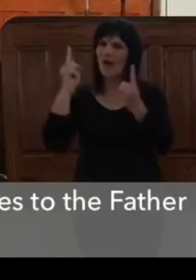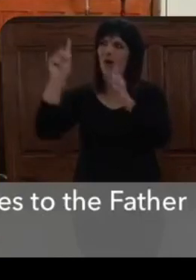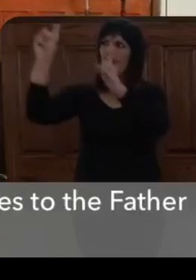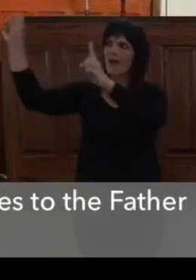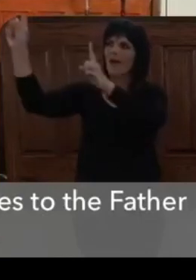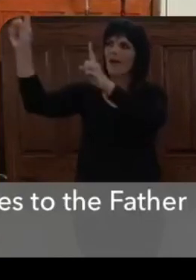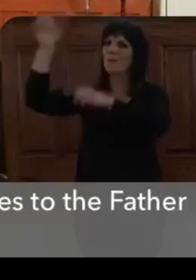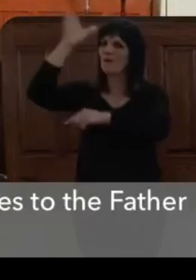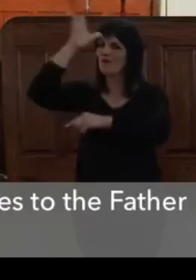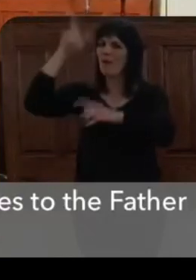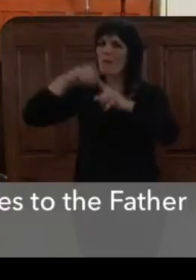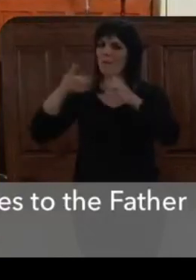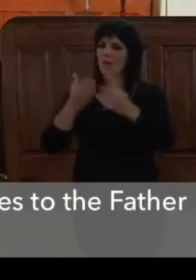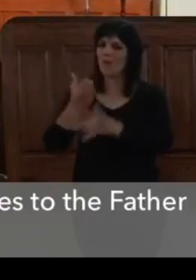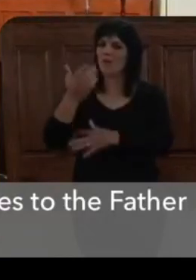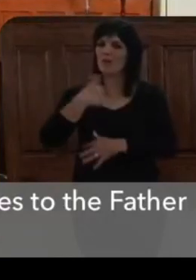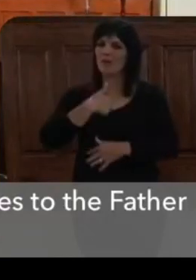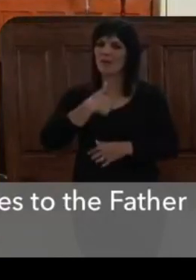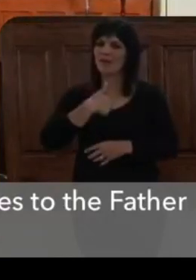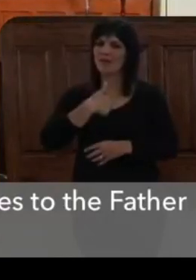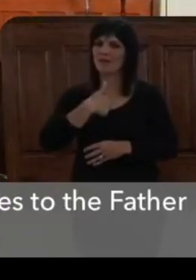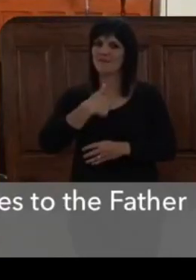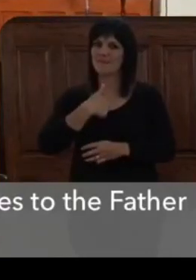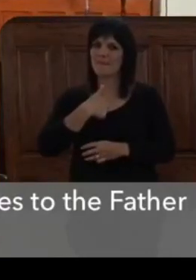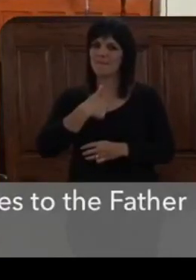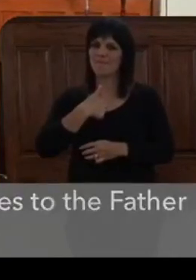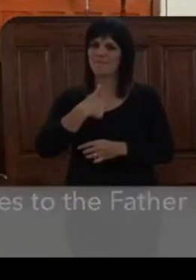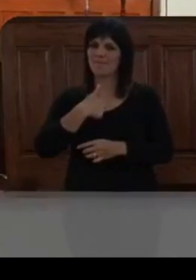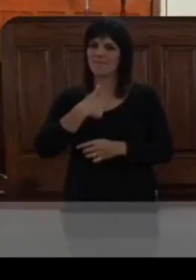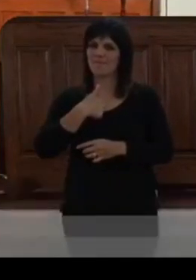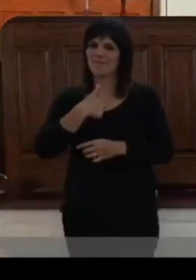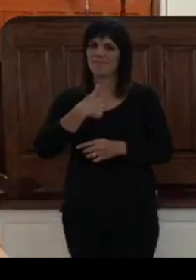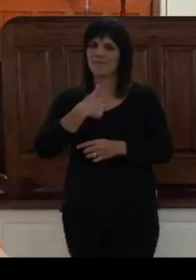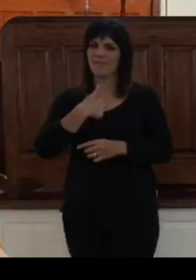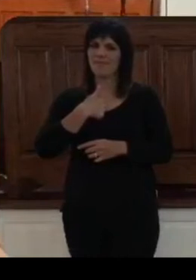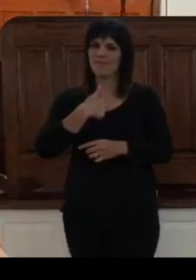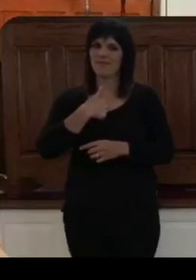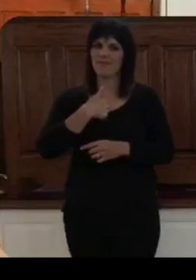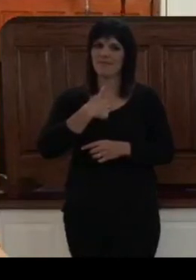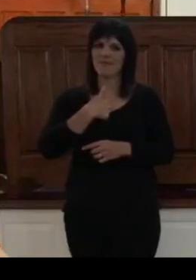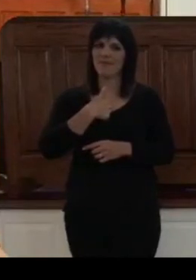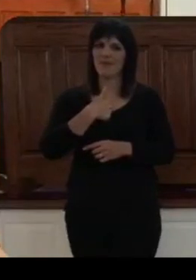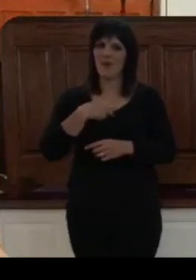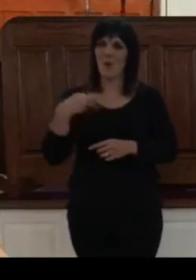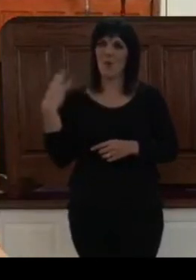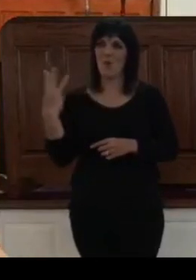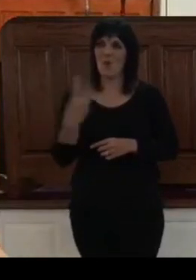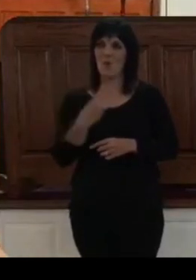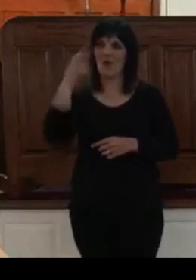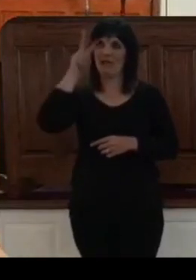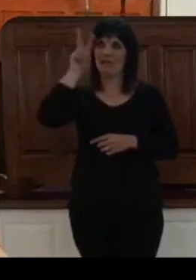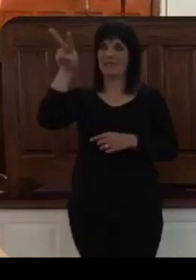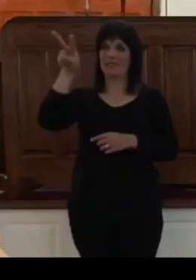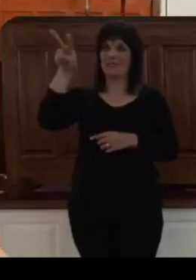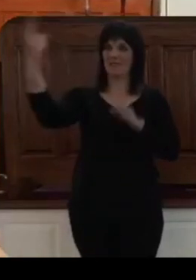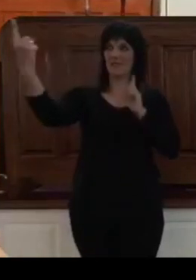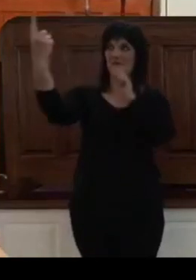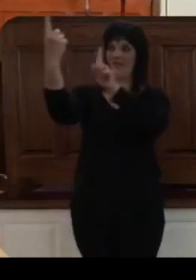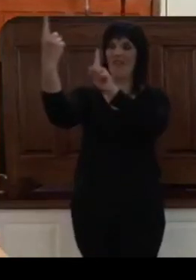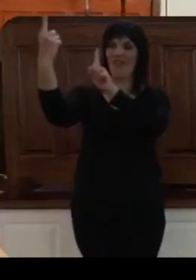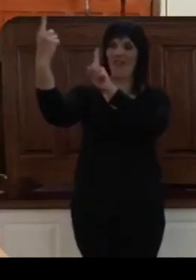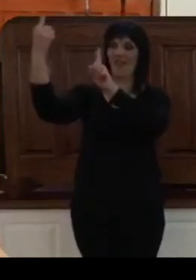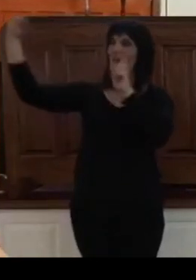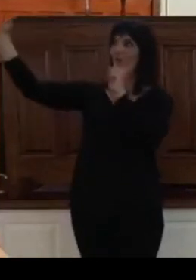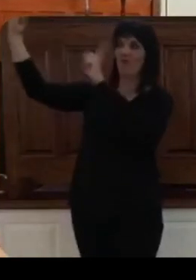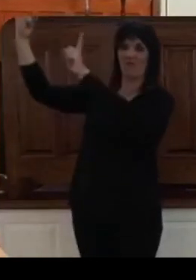me. By me. One way or another, you'll face Jesus Christ. You either face him as a good and